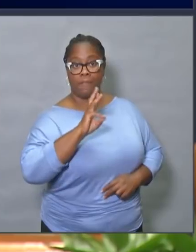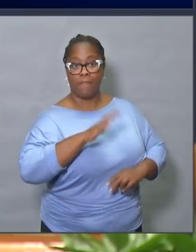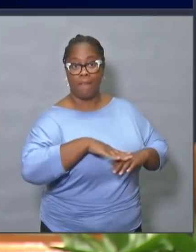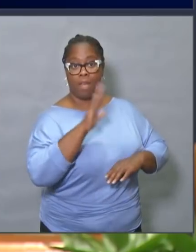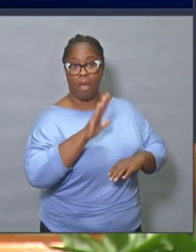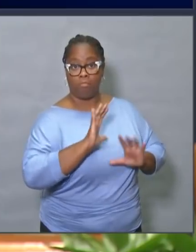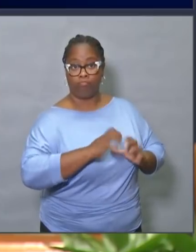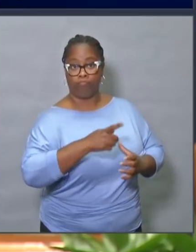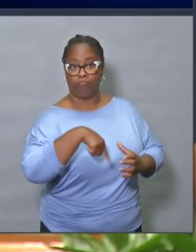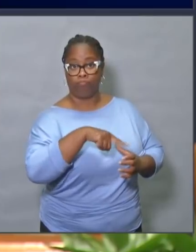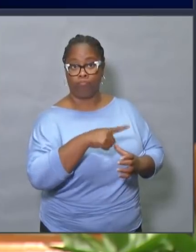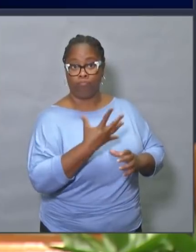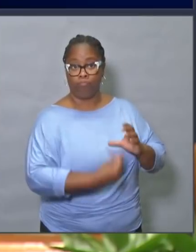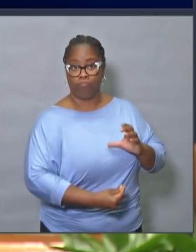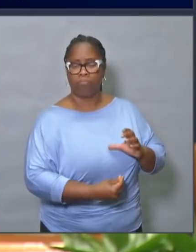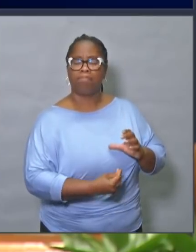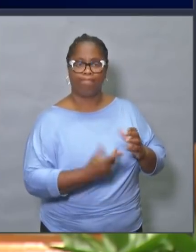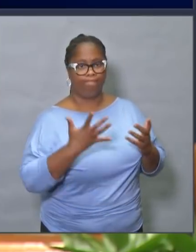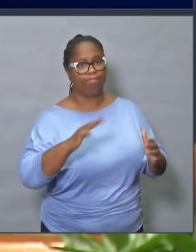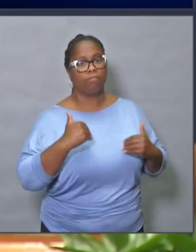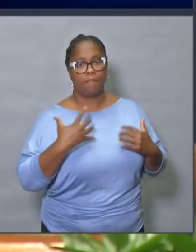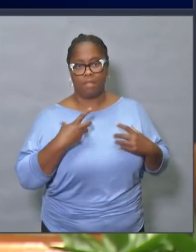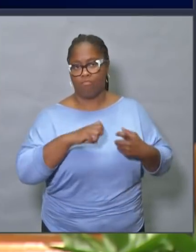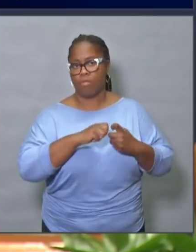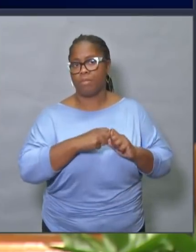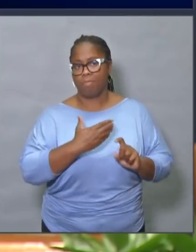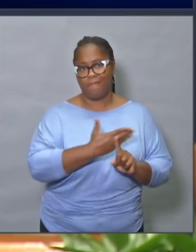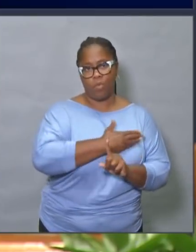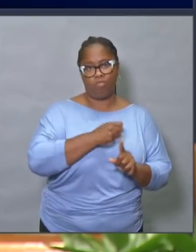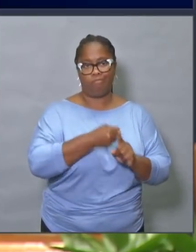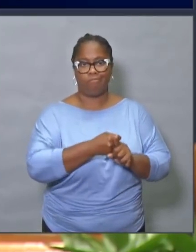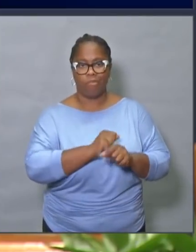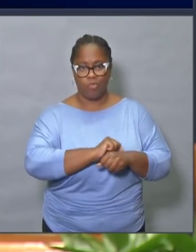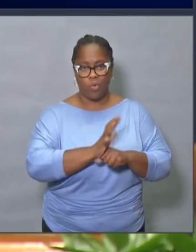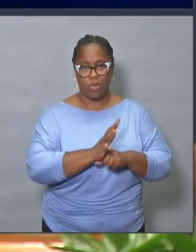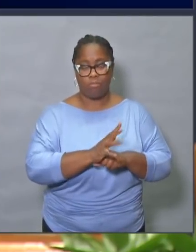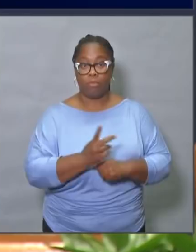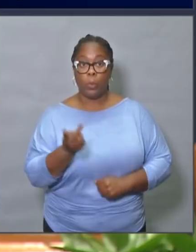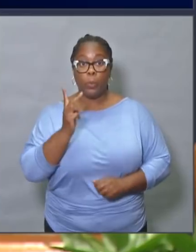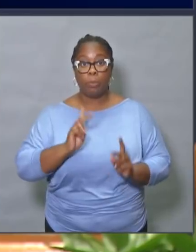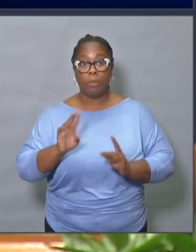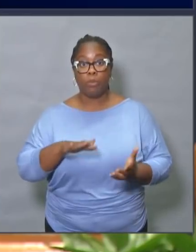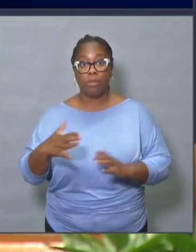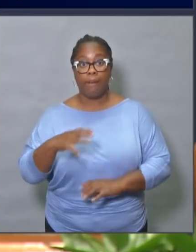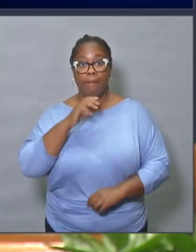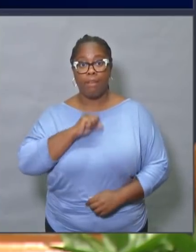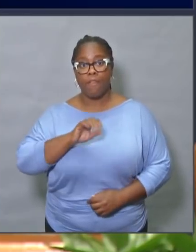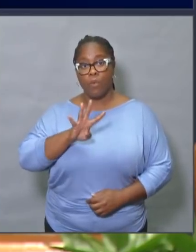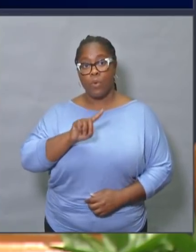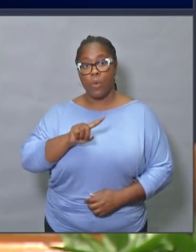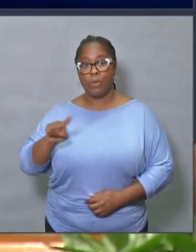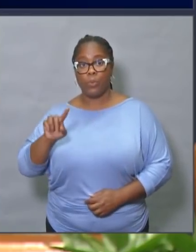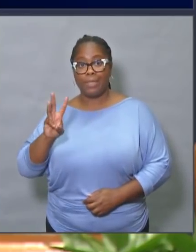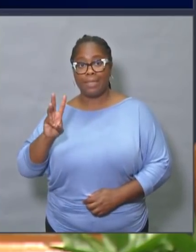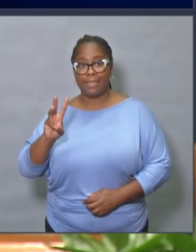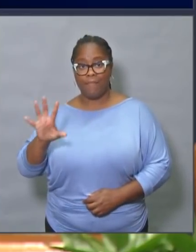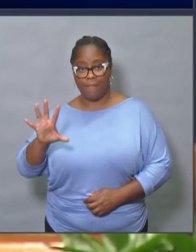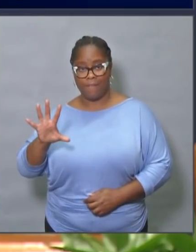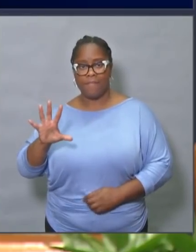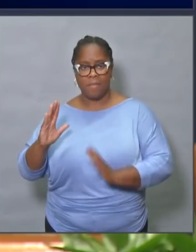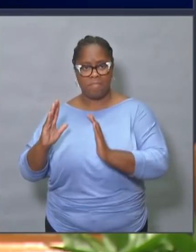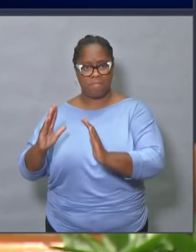who passed away had underlying health conditions. 2 people who died were between the ages of 41 and